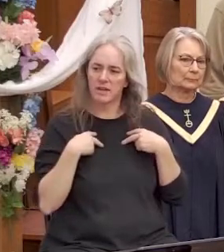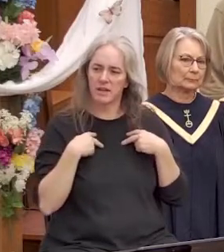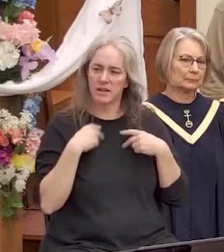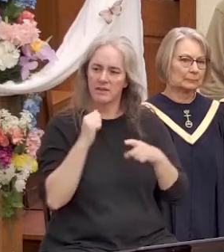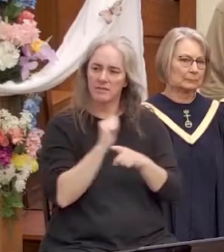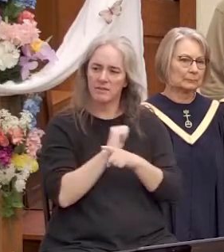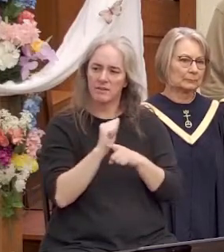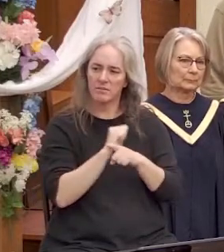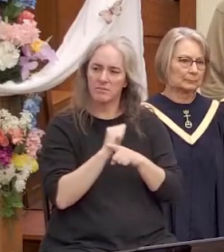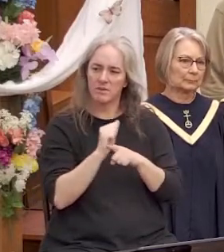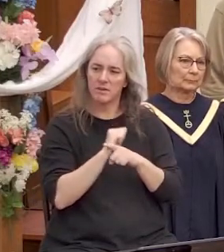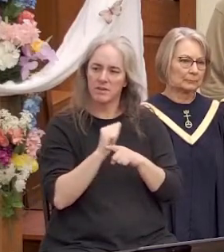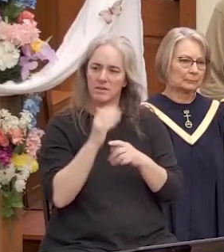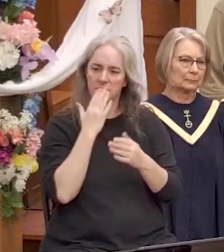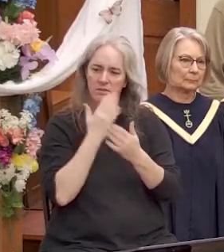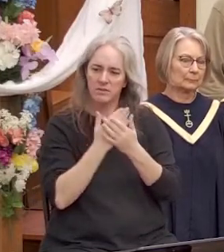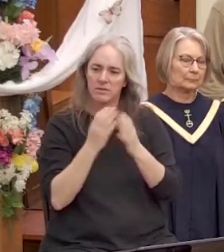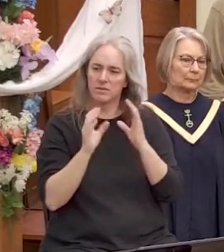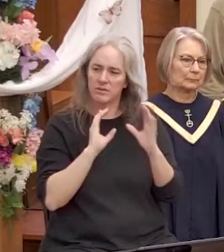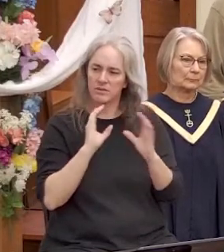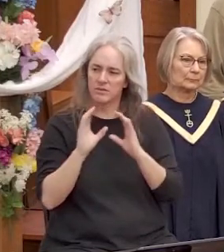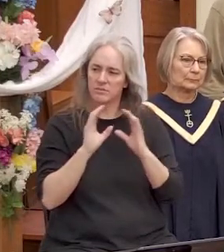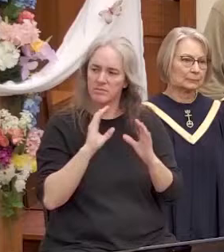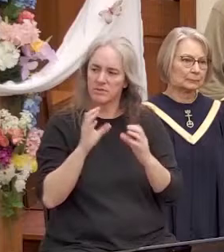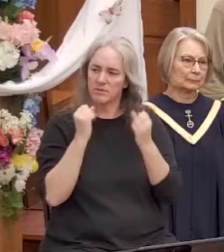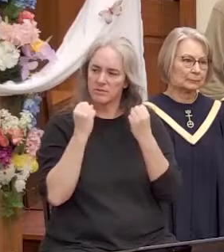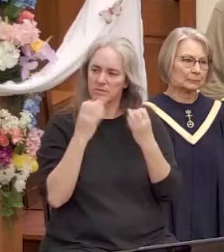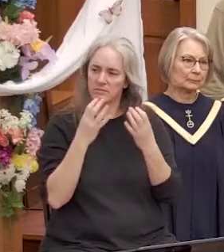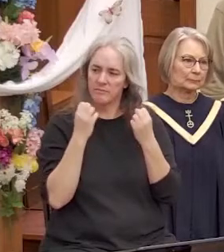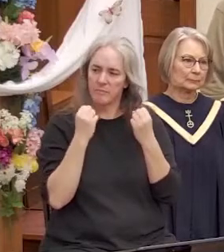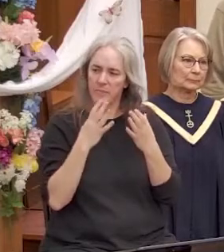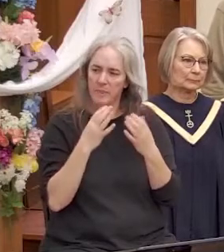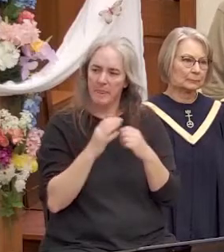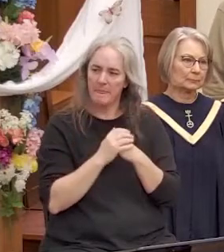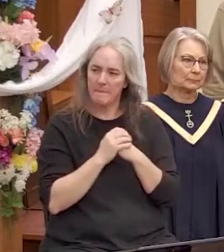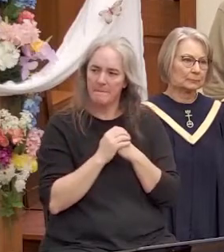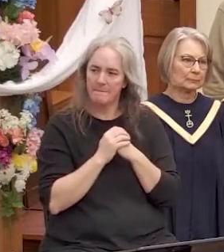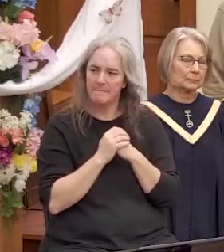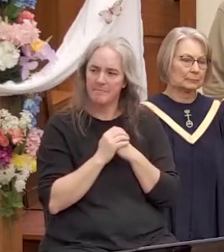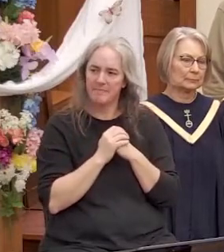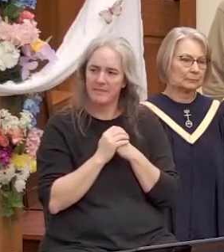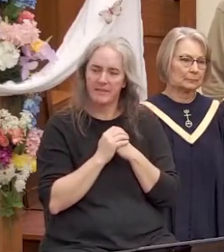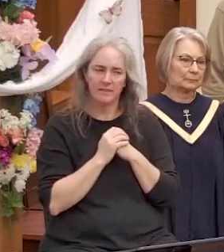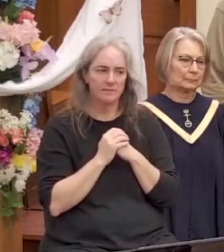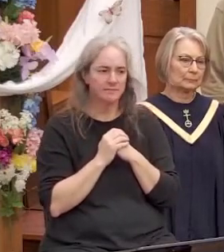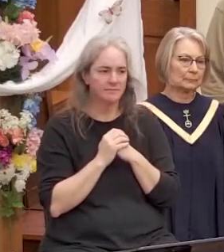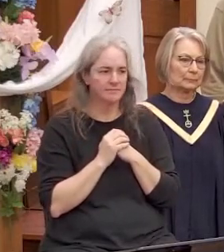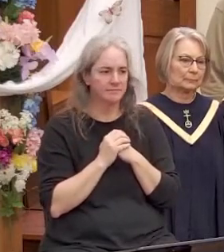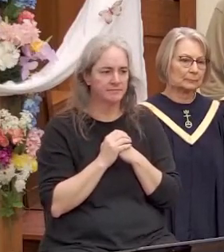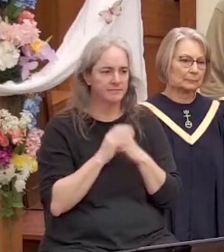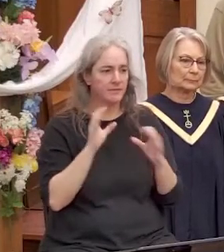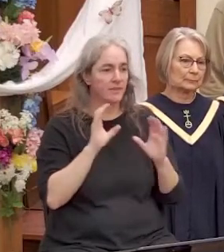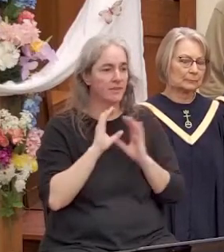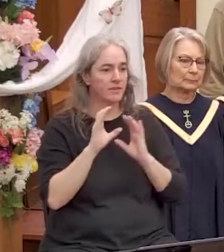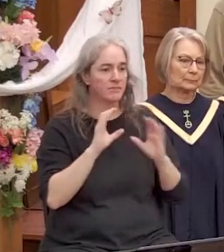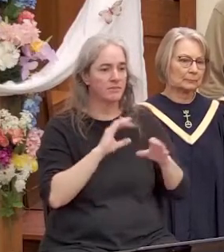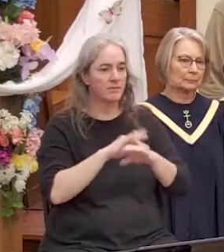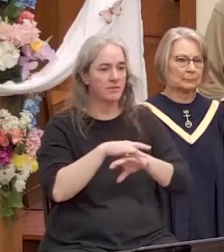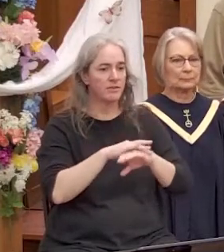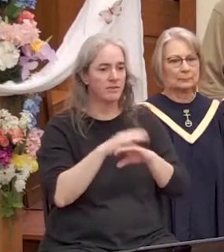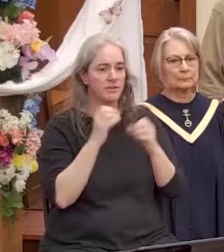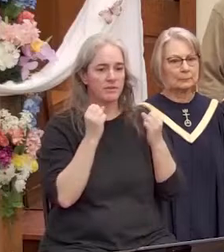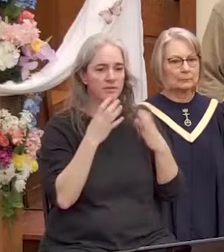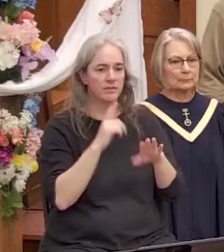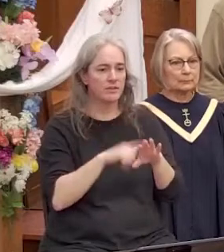practice healthy communications. Often, you know, slap early and often, communicate early and often. There can't be too